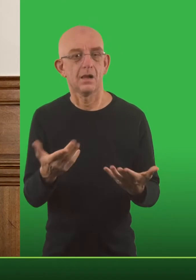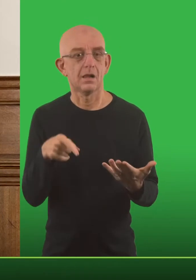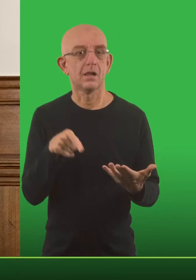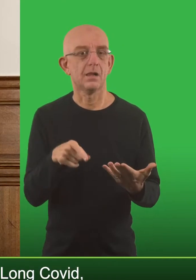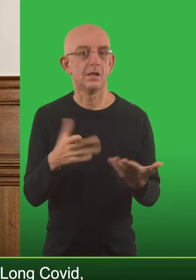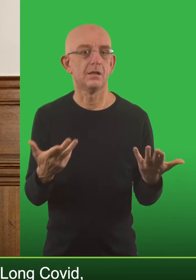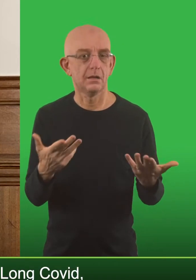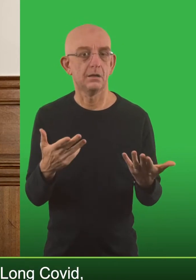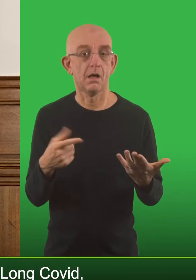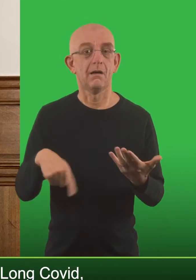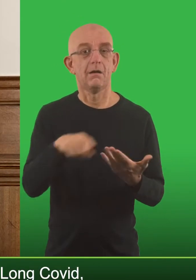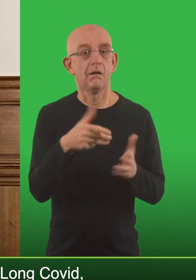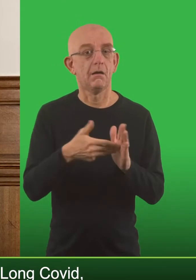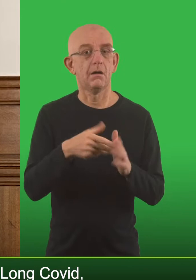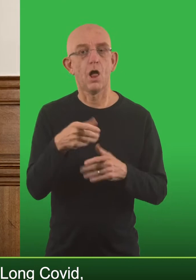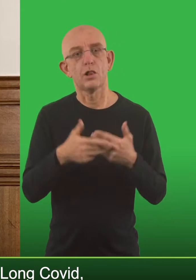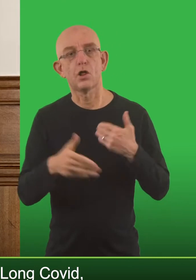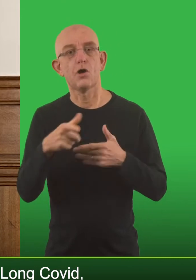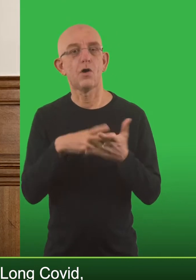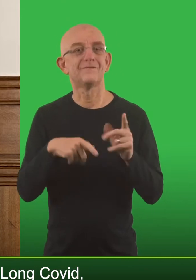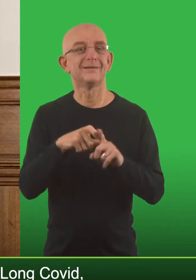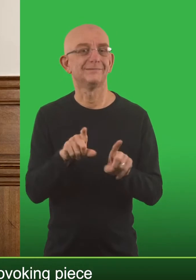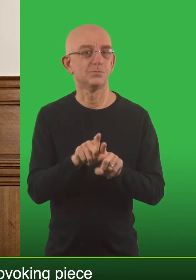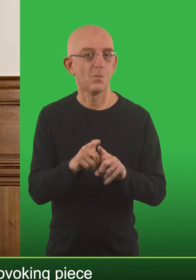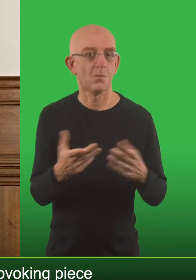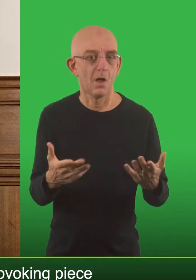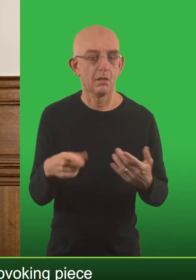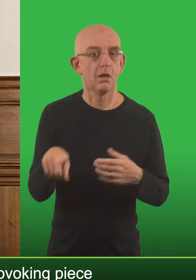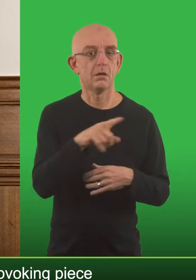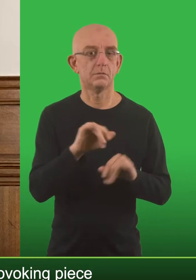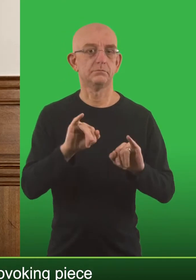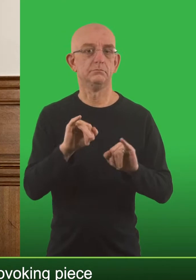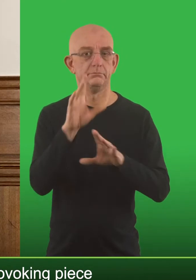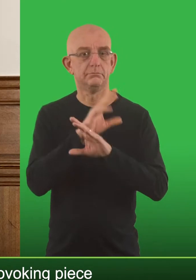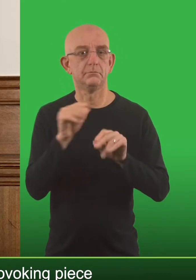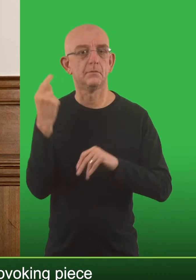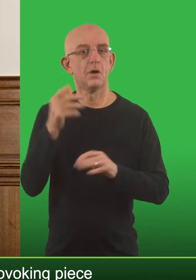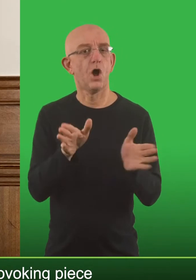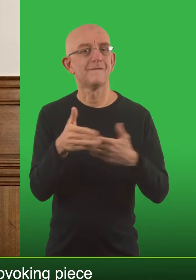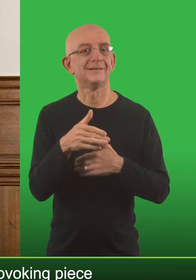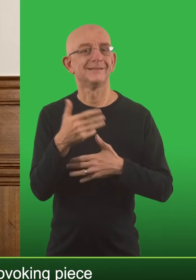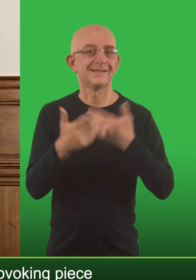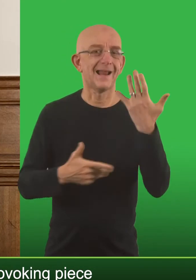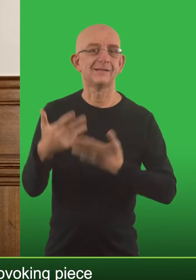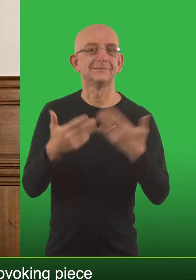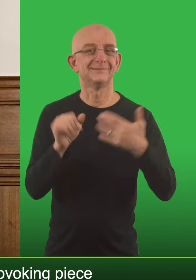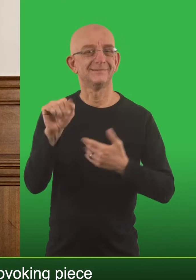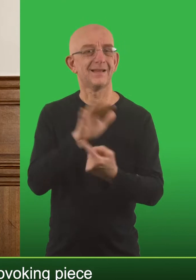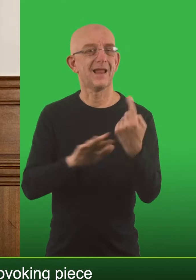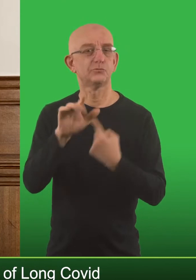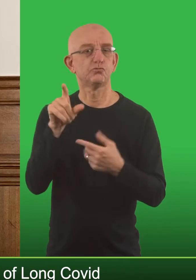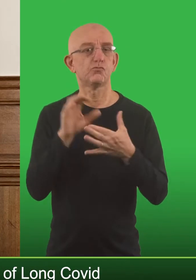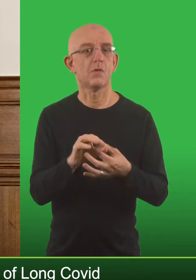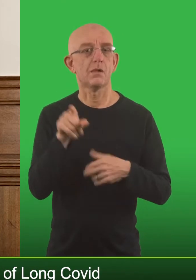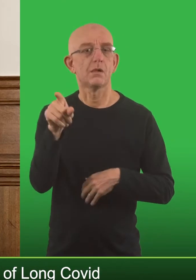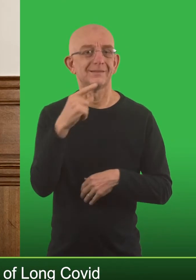infection. There's always the prospect of long COVID, and there was a very thought-provoking piece from the Office of National